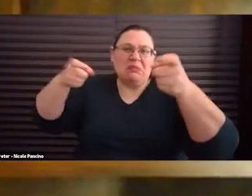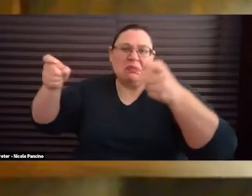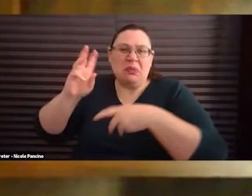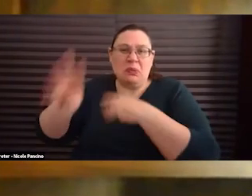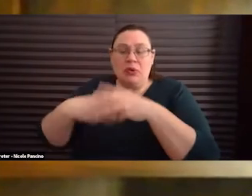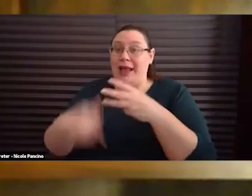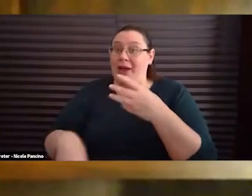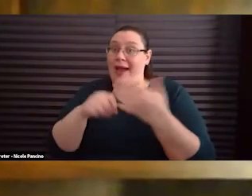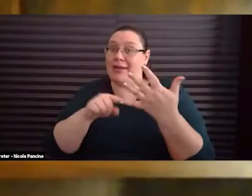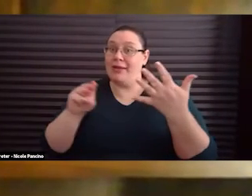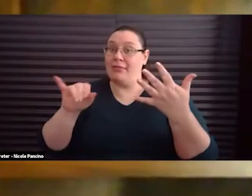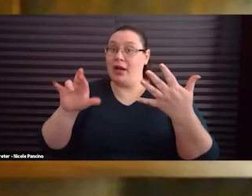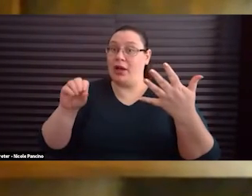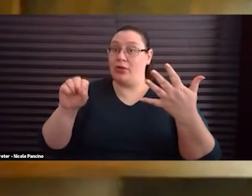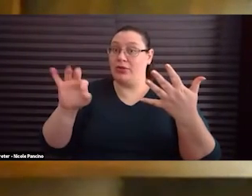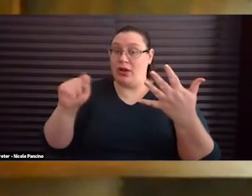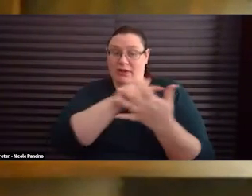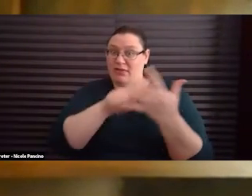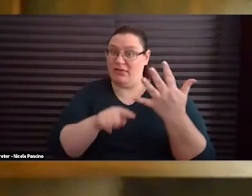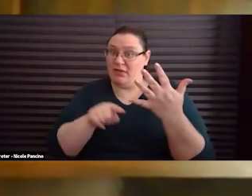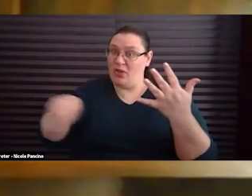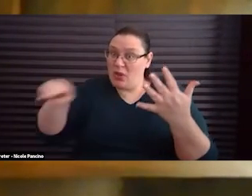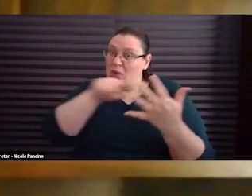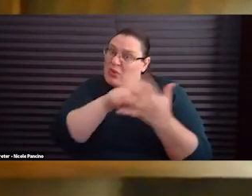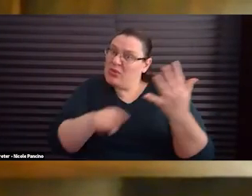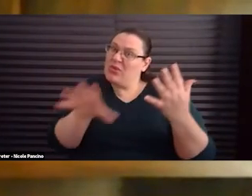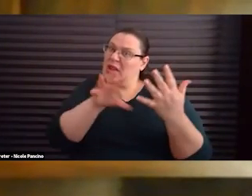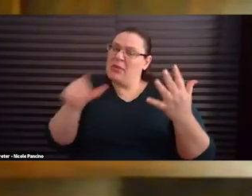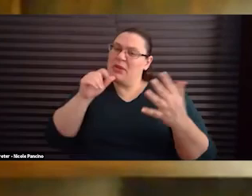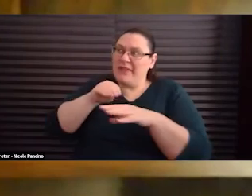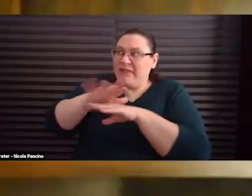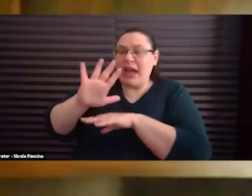there, these are the companies that are increasingly shaping the global economy.